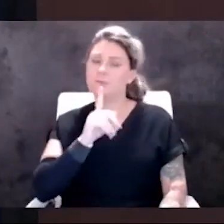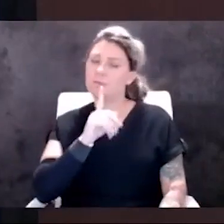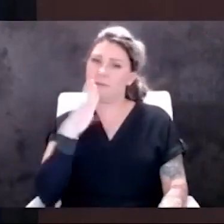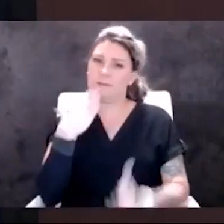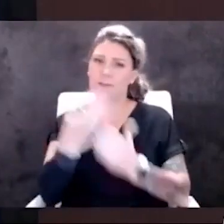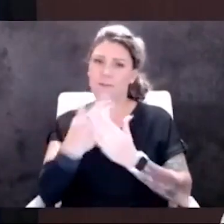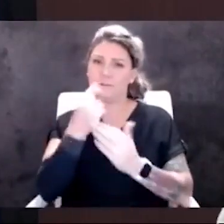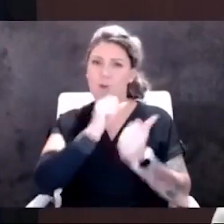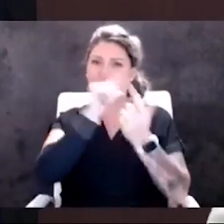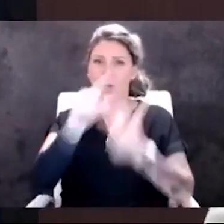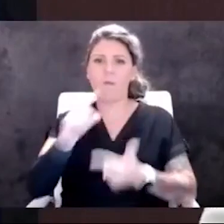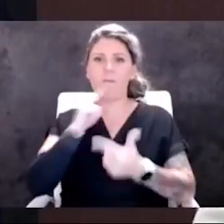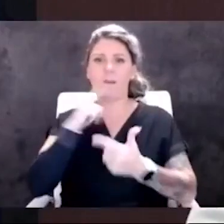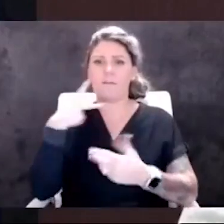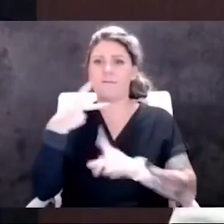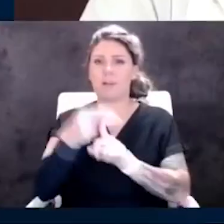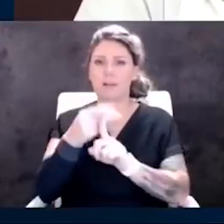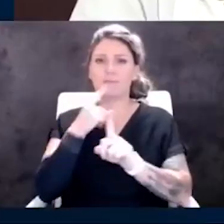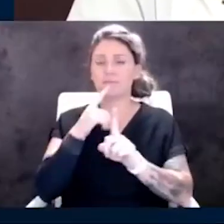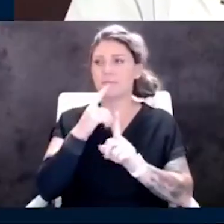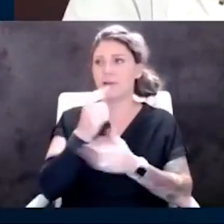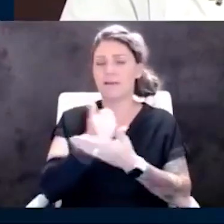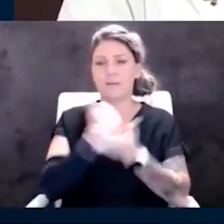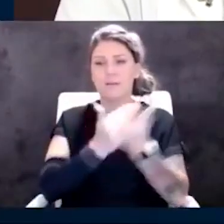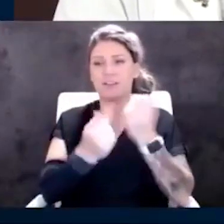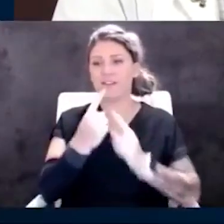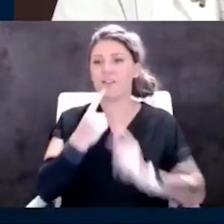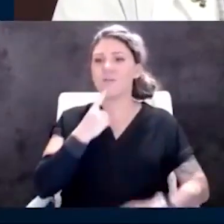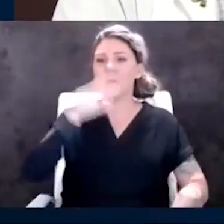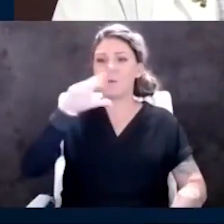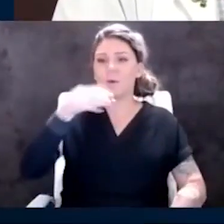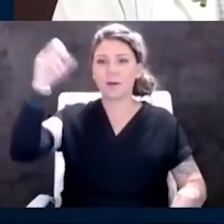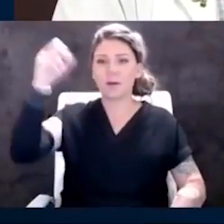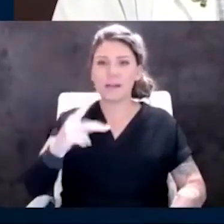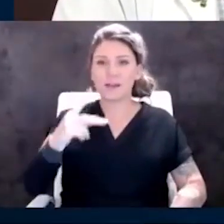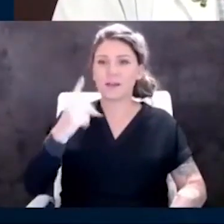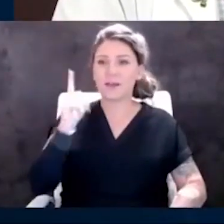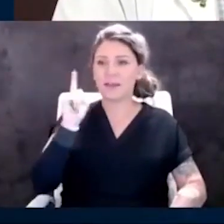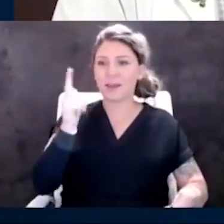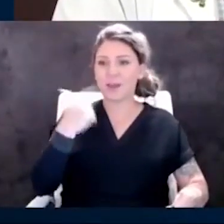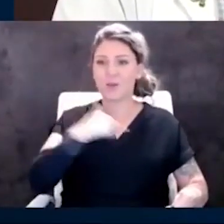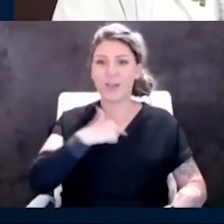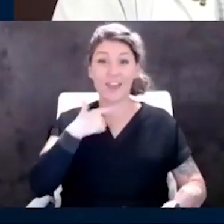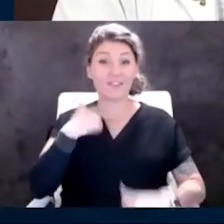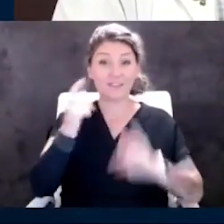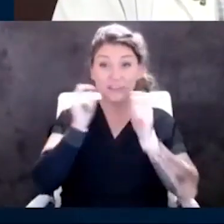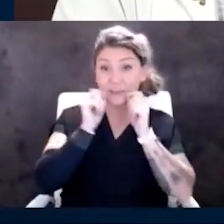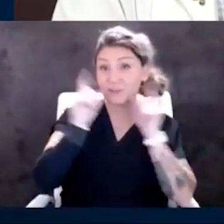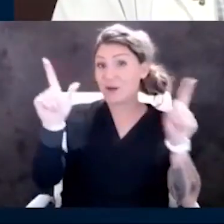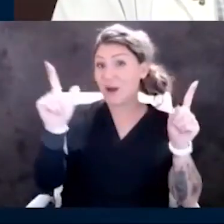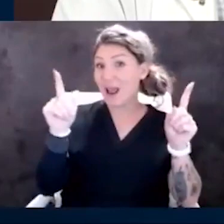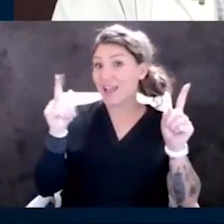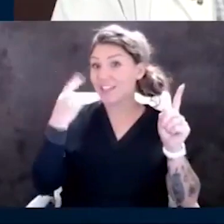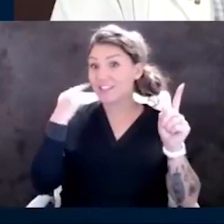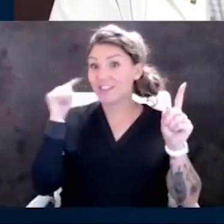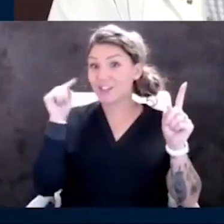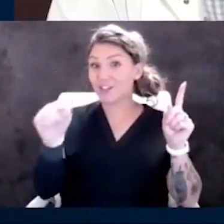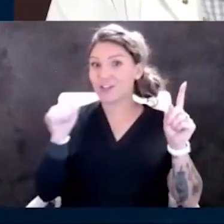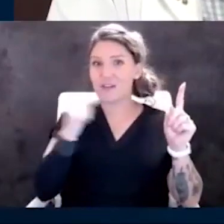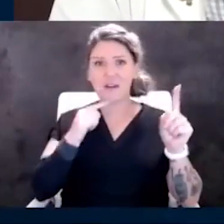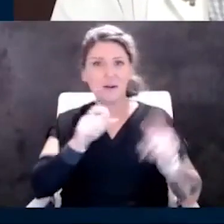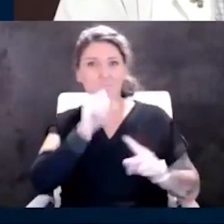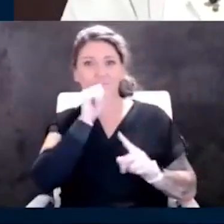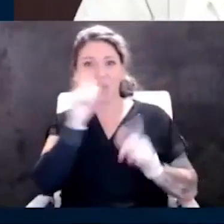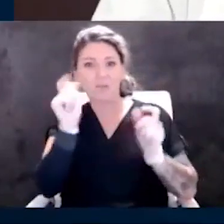that'll help keep everybody safe. Well, welcome back, and later on we will have a surprise for you coming back. Boy, I love surprises most of the